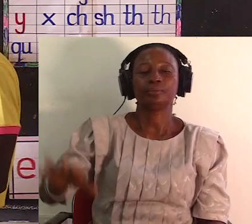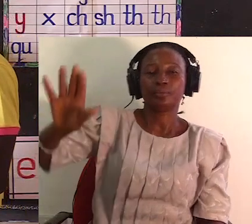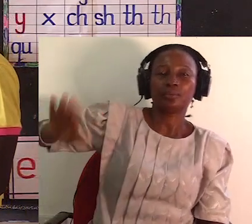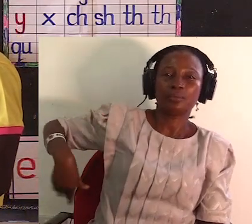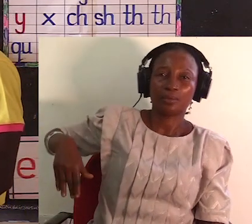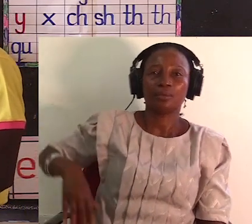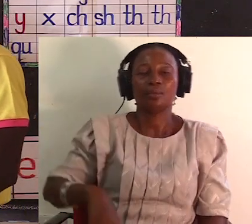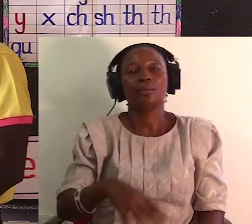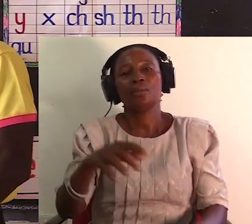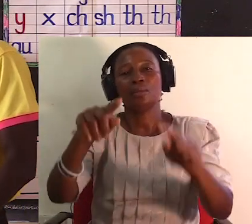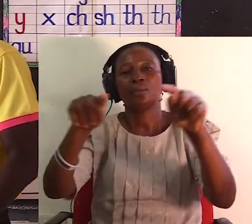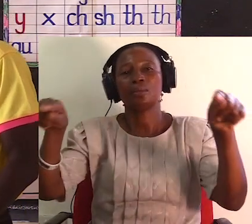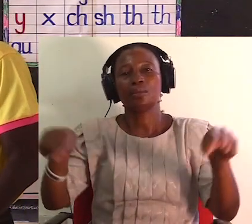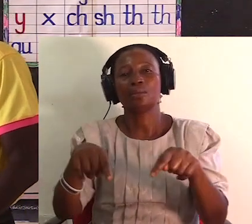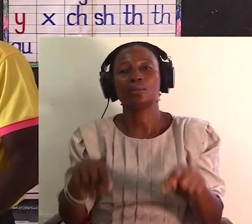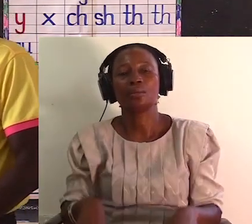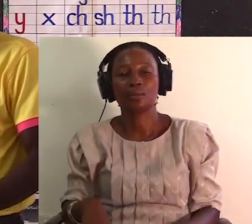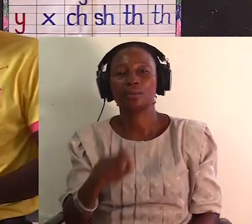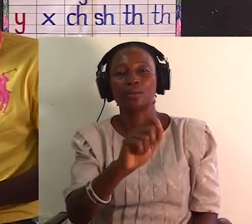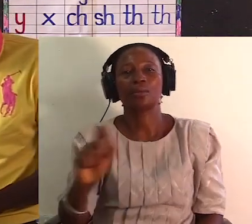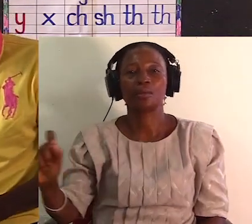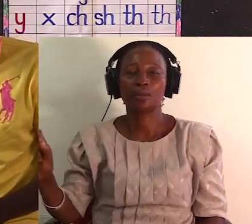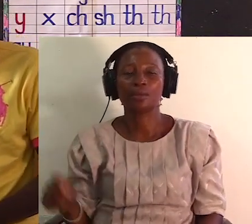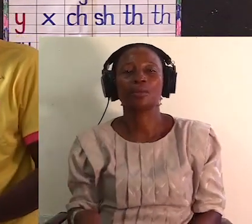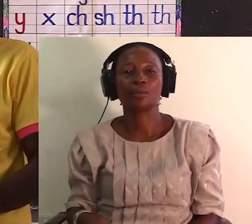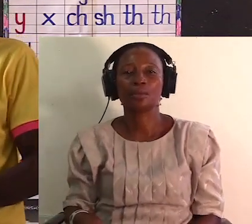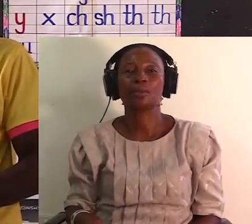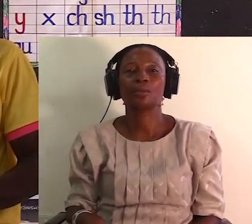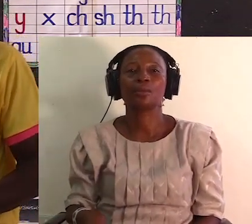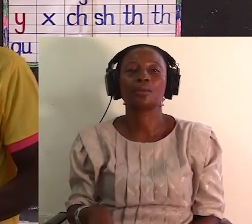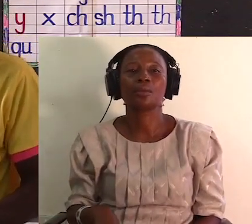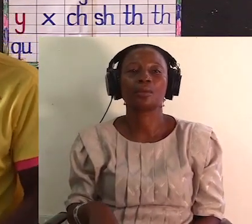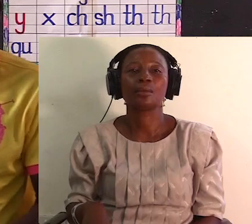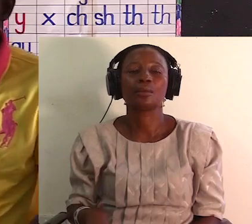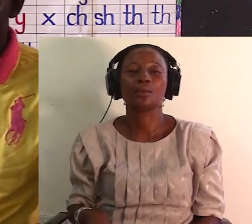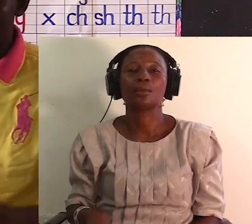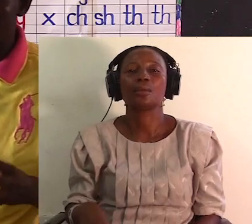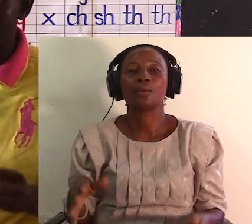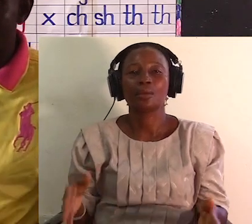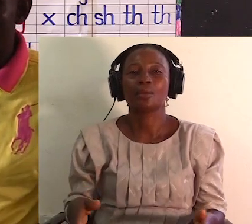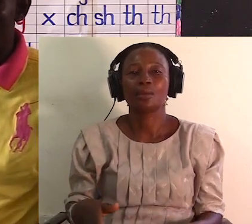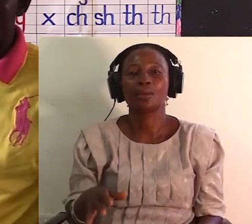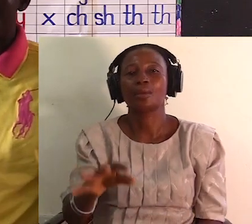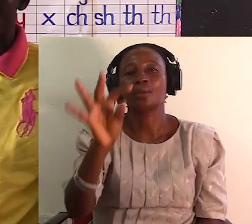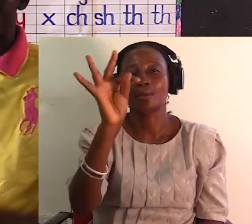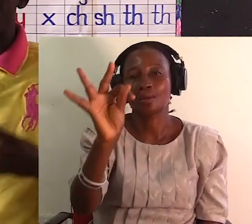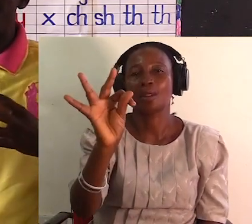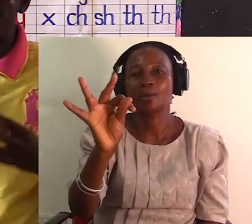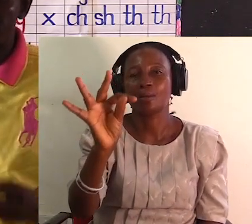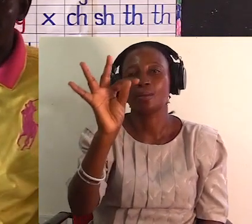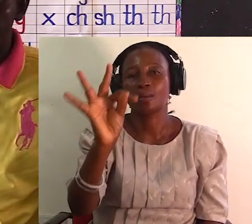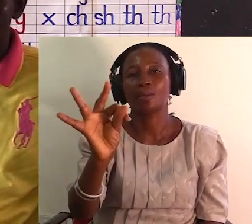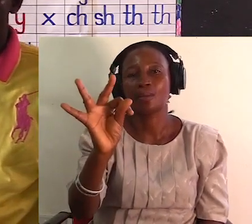In your last box, write the sound we are doing now, that is